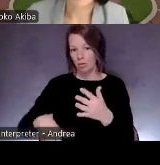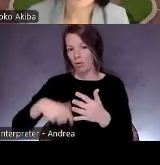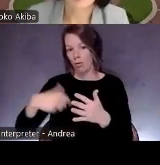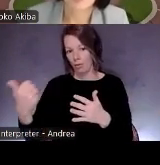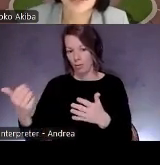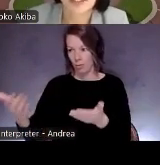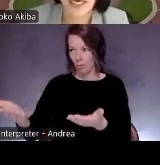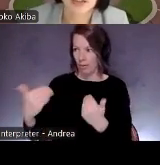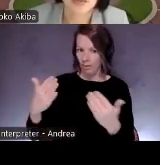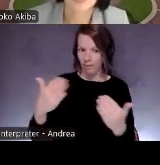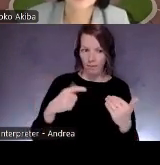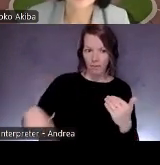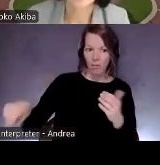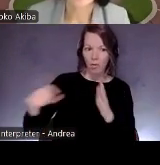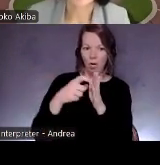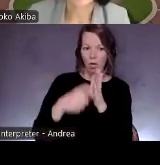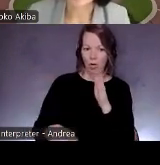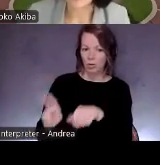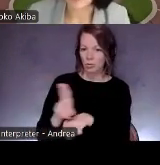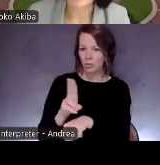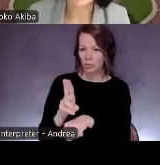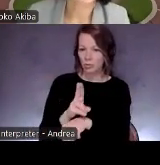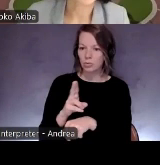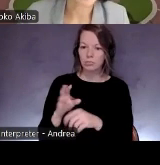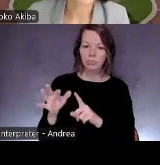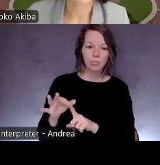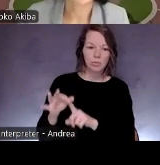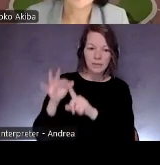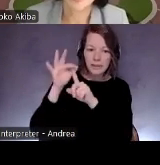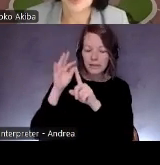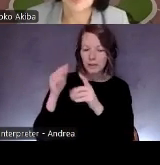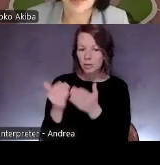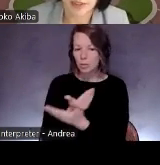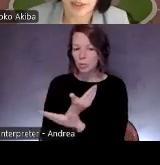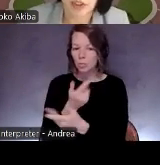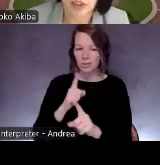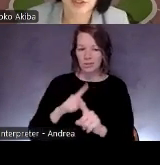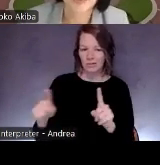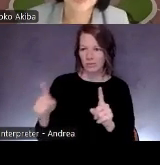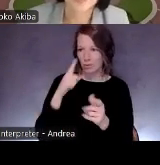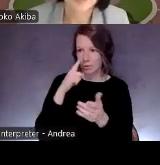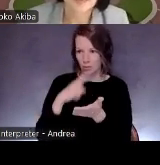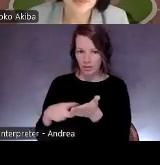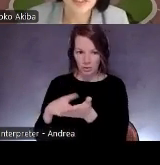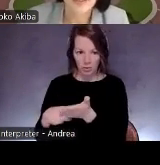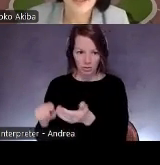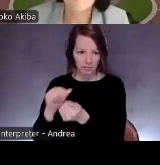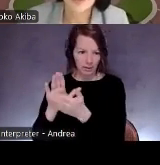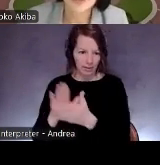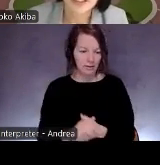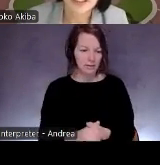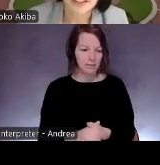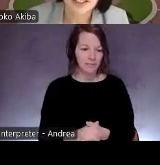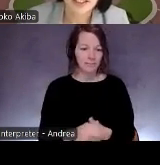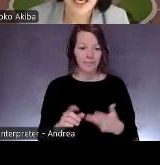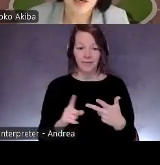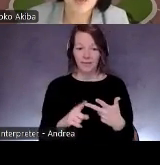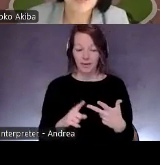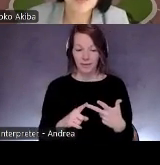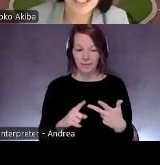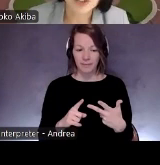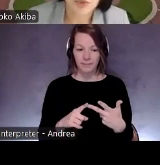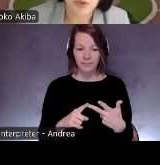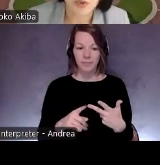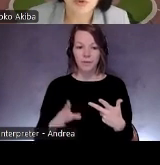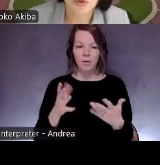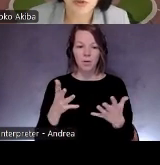those articles that use unique or new research methodologies. And finally, we